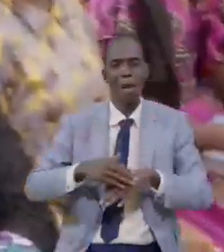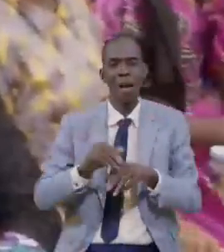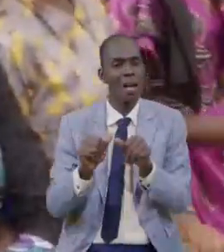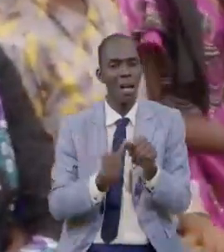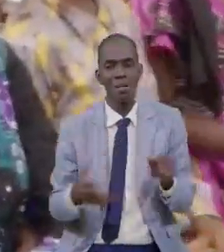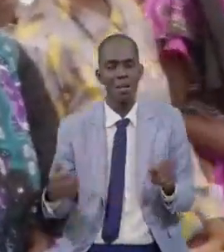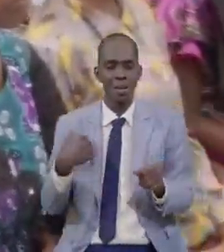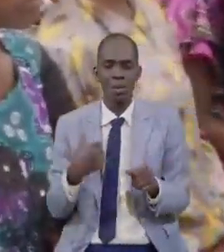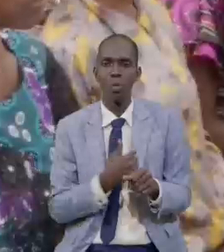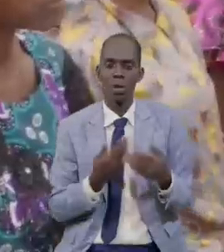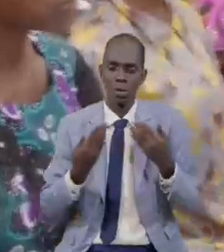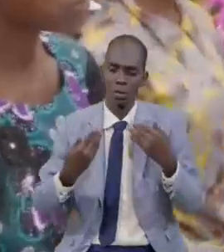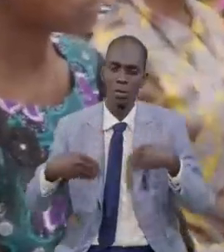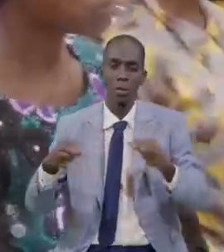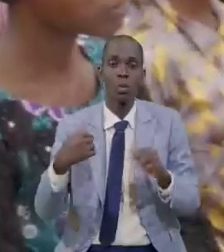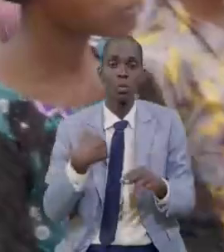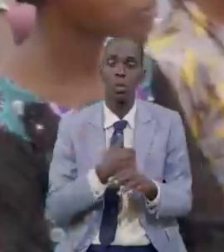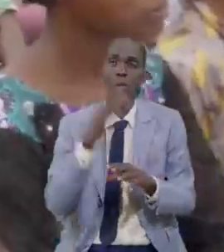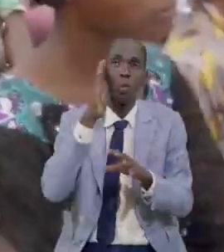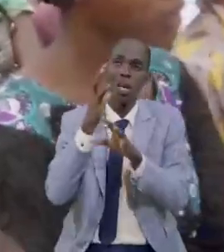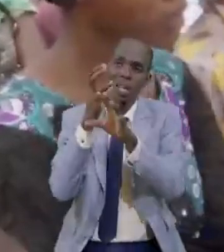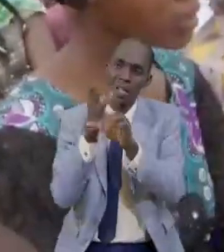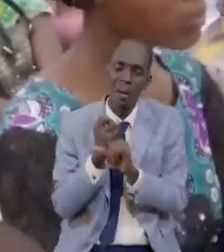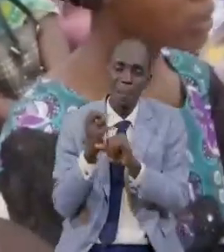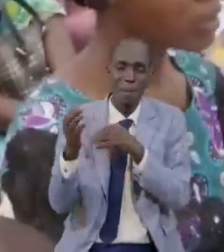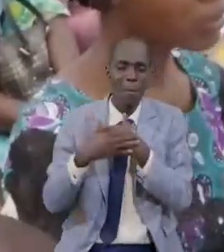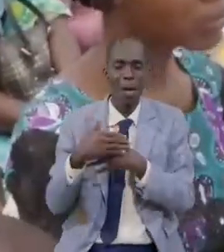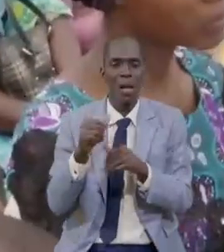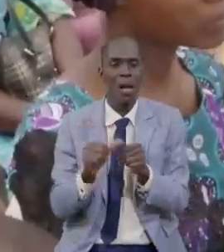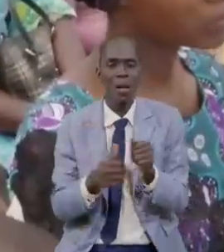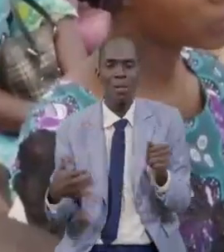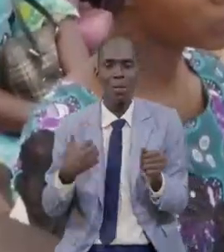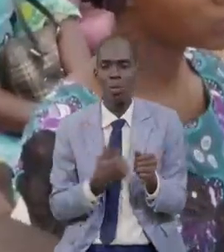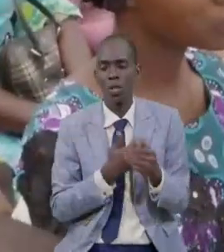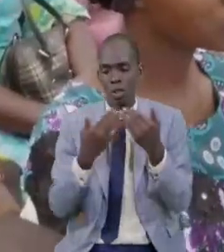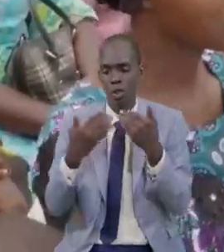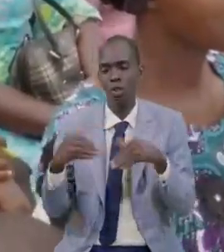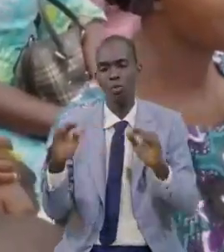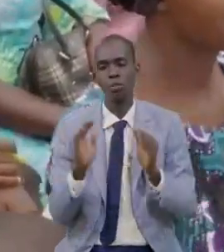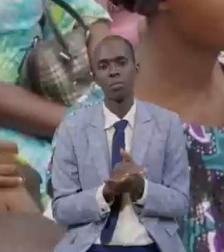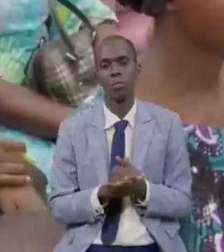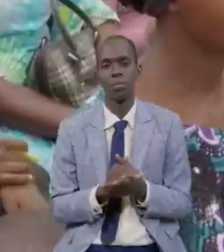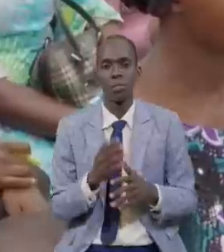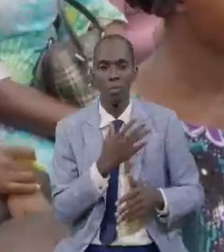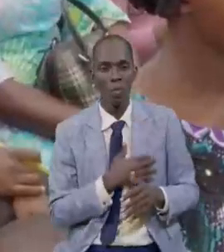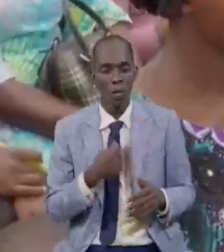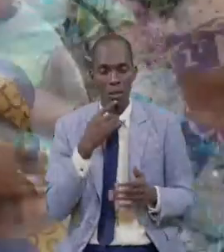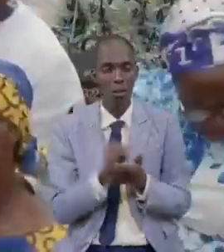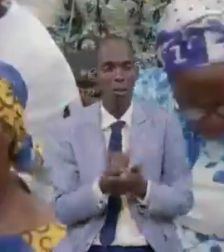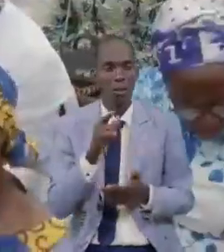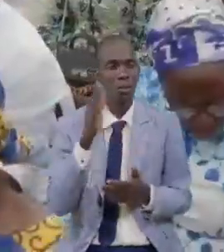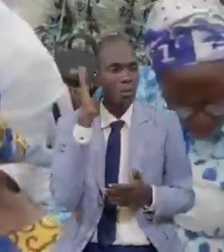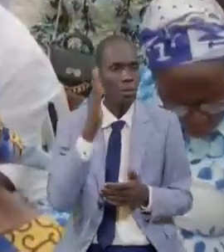unsell everything we have sold. It says, and ye shall be redeemed without